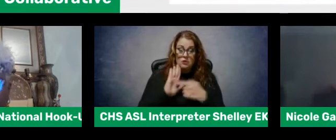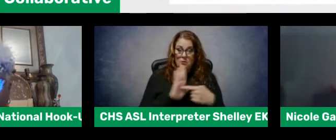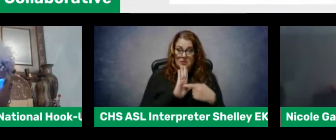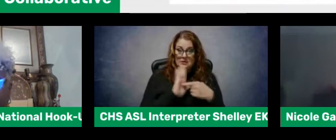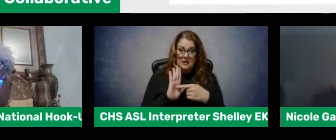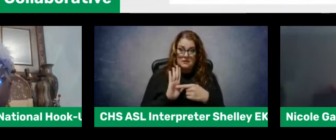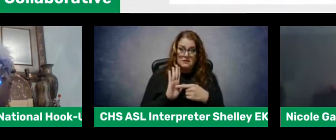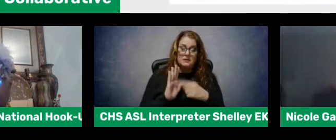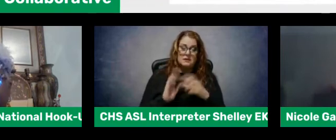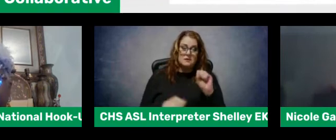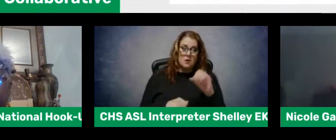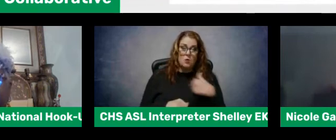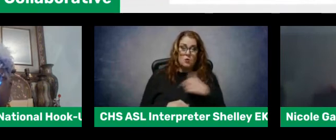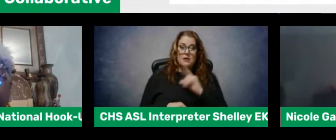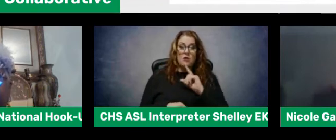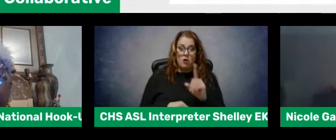we're